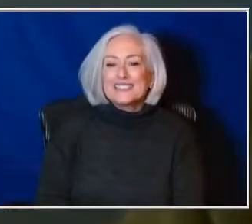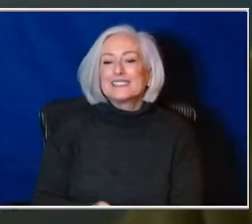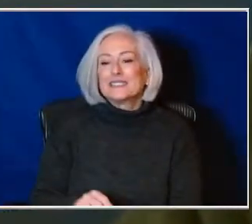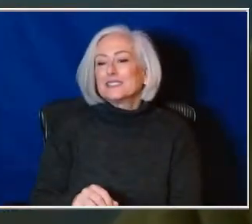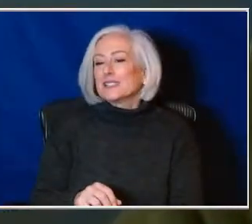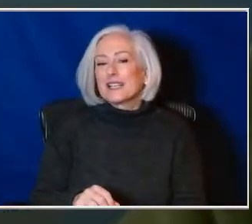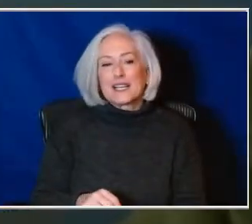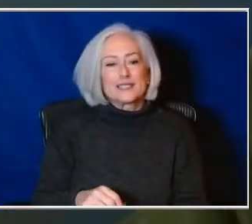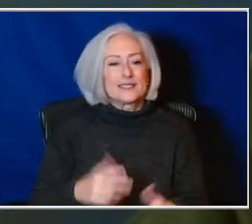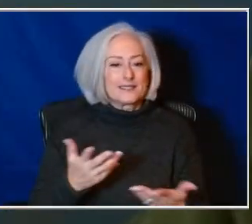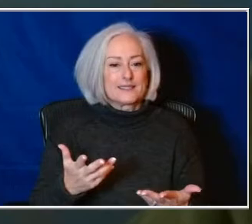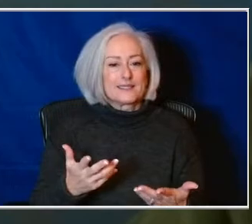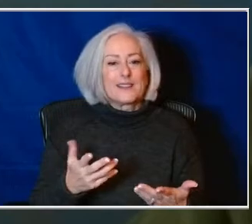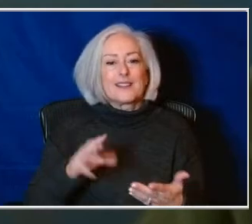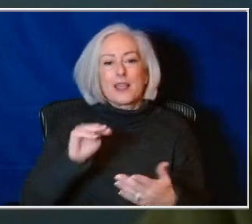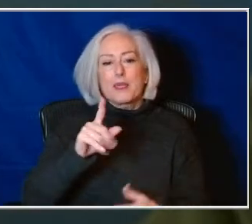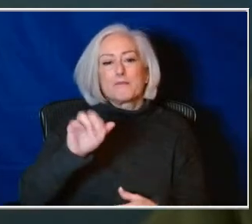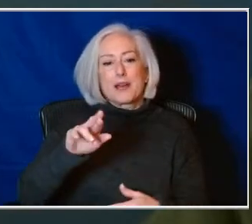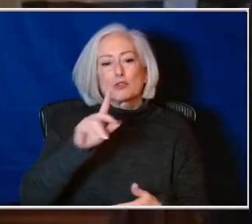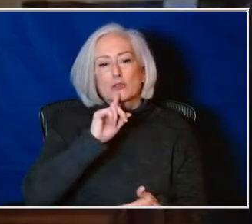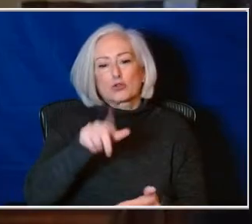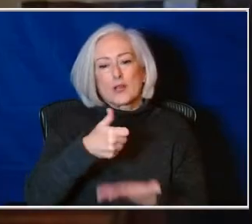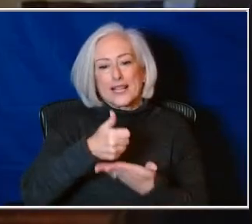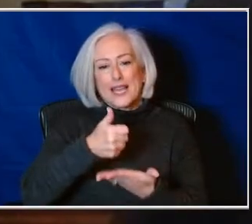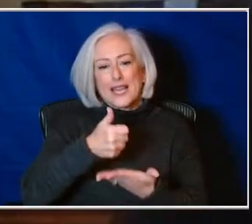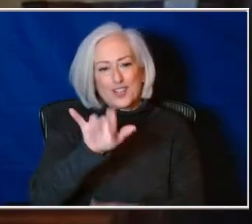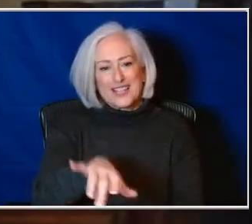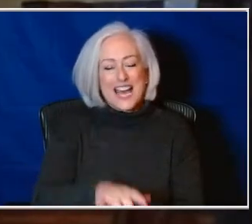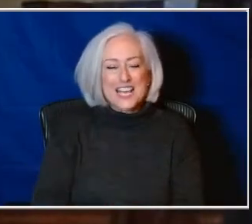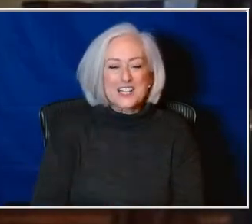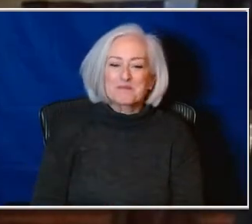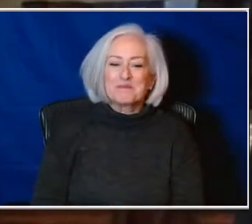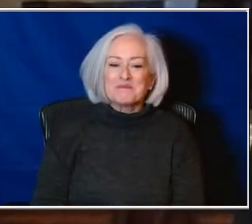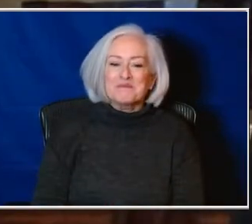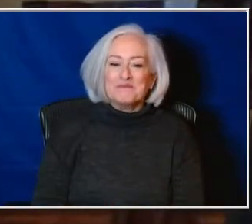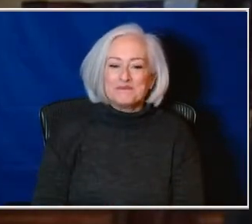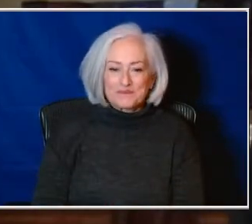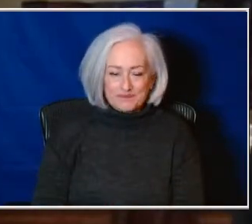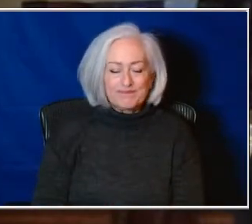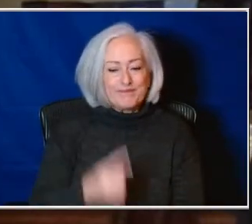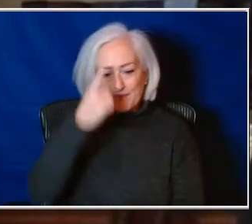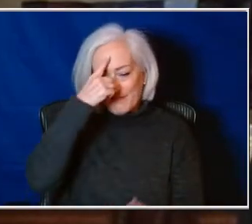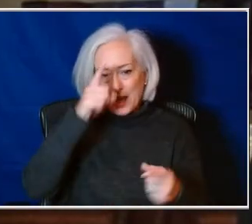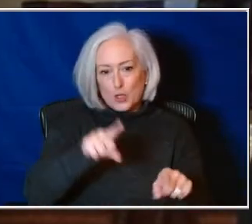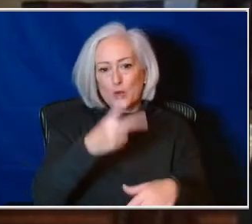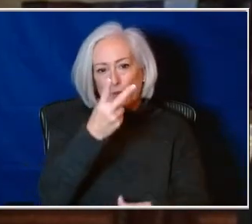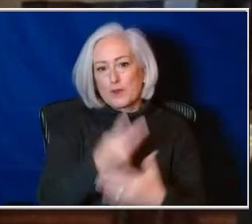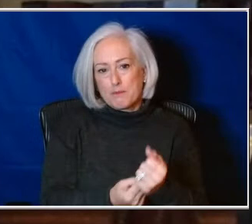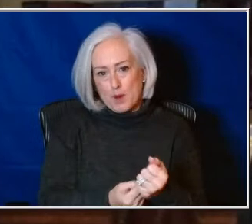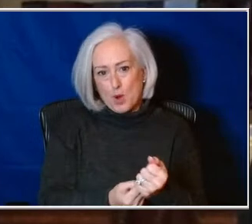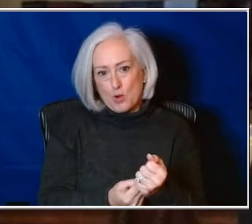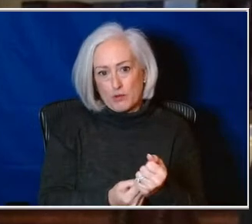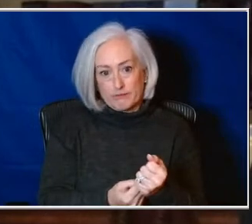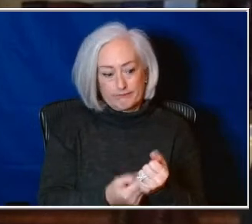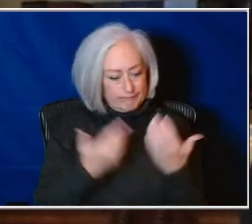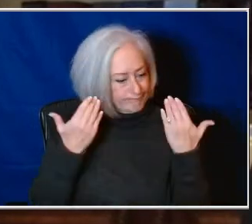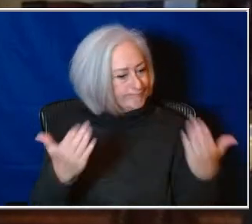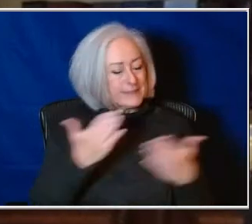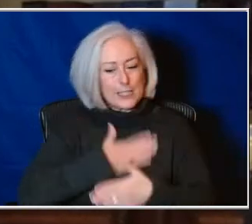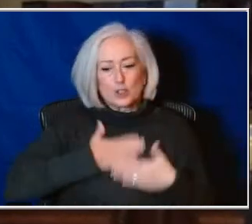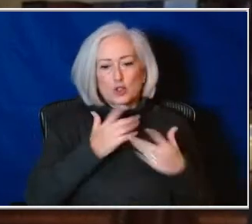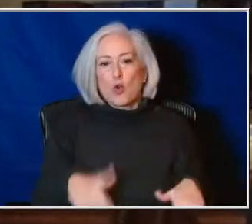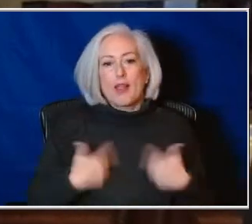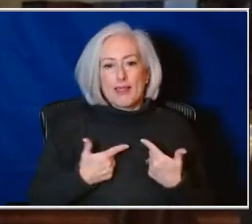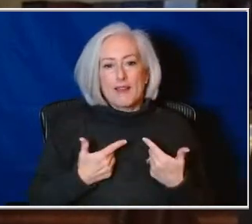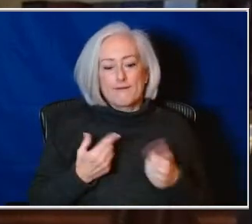not sure it's very helpful in that setting. Yeah, exactly. I agree with both of you. Live your life. Wear a mask.